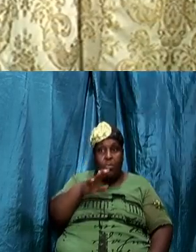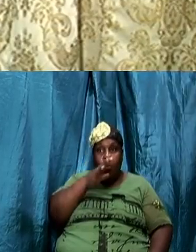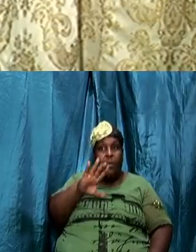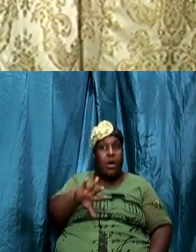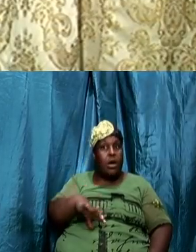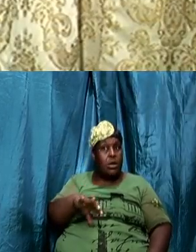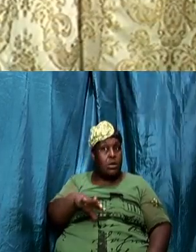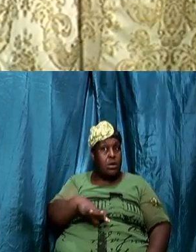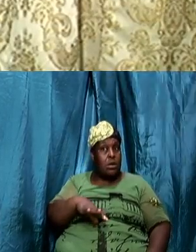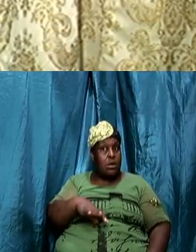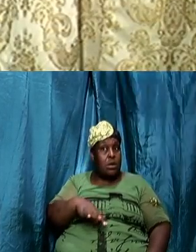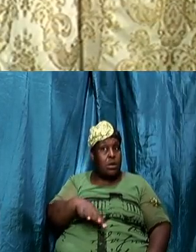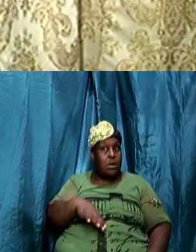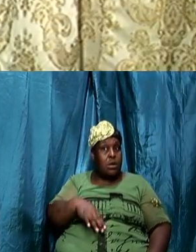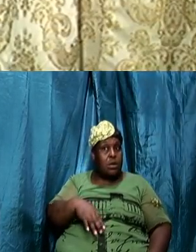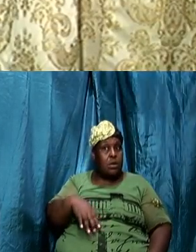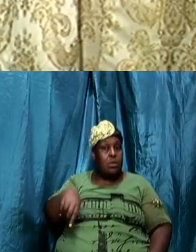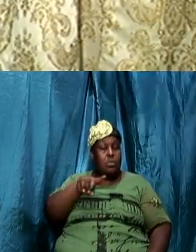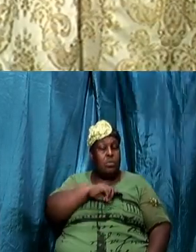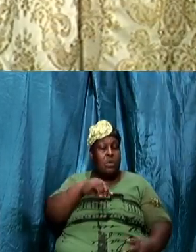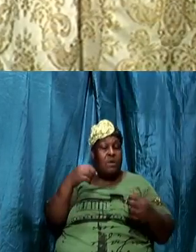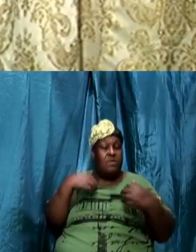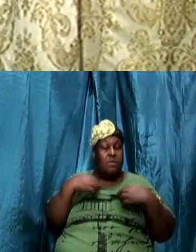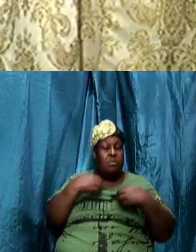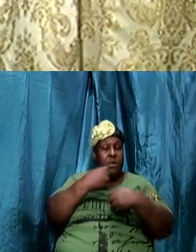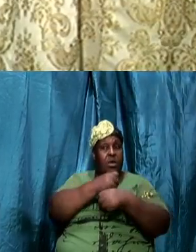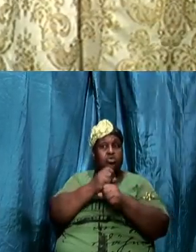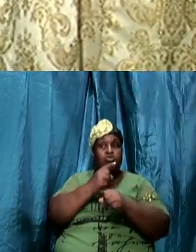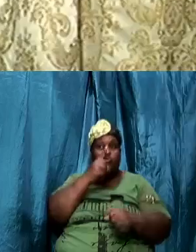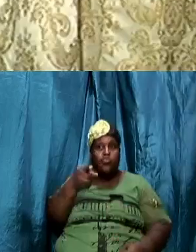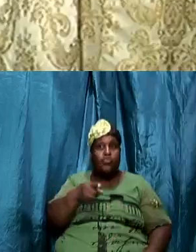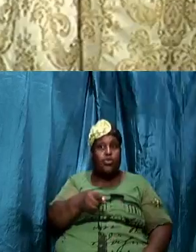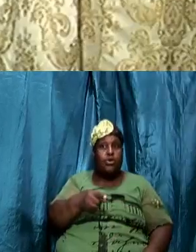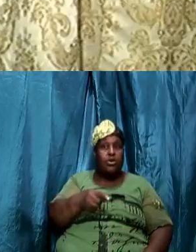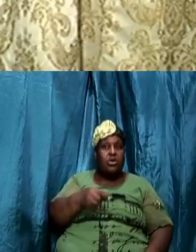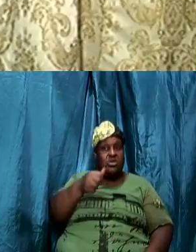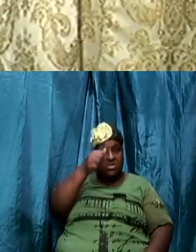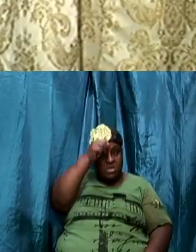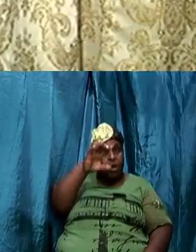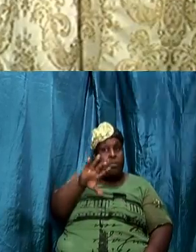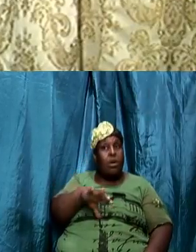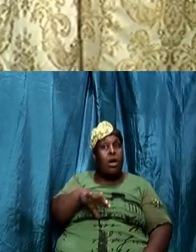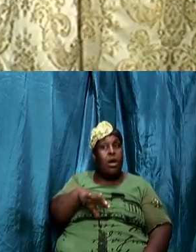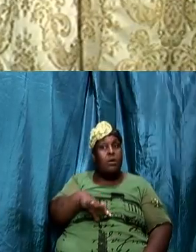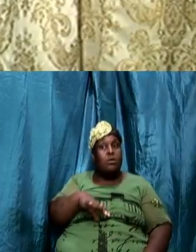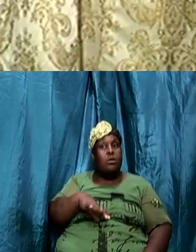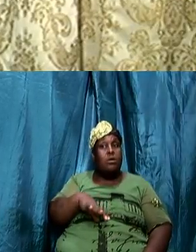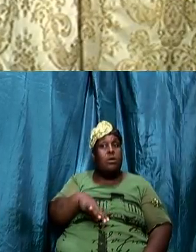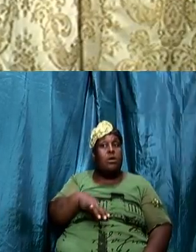sure that is a real man. We have to be sure. And the people